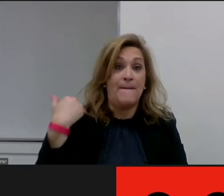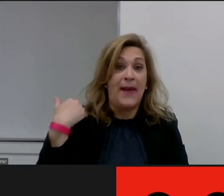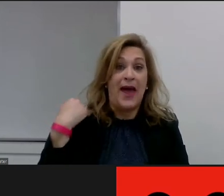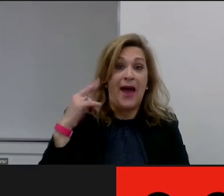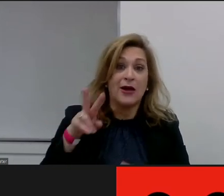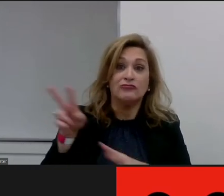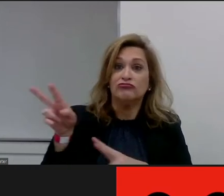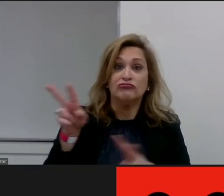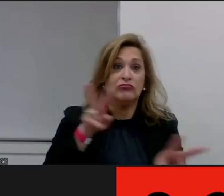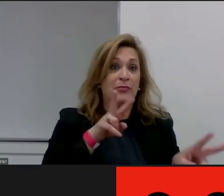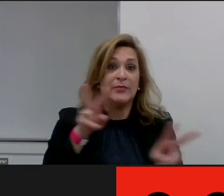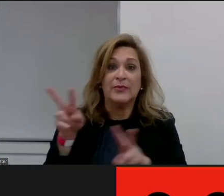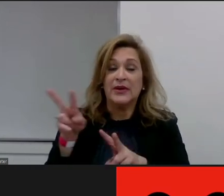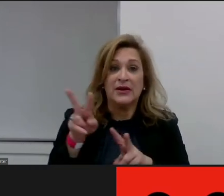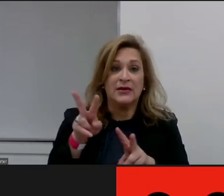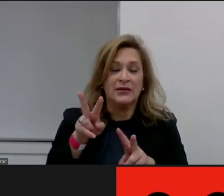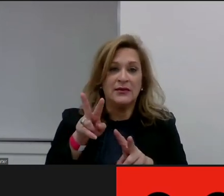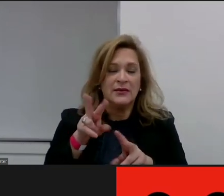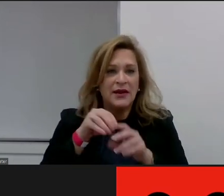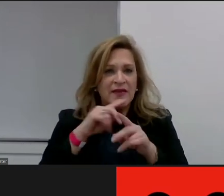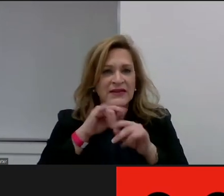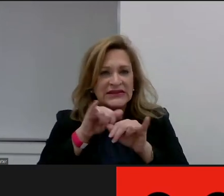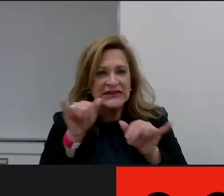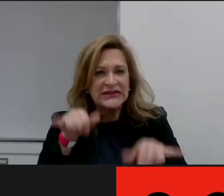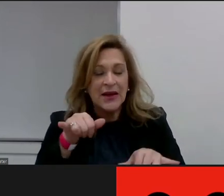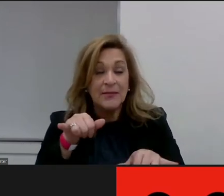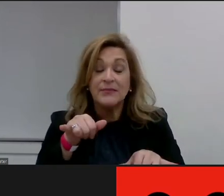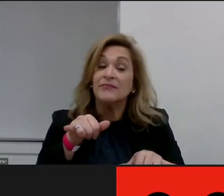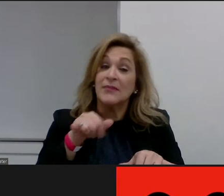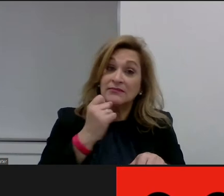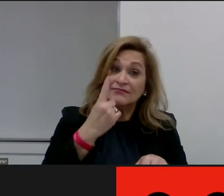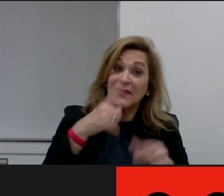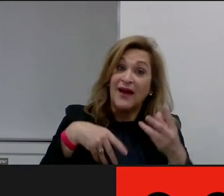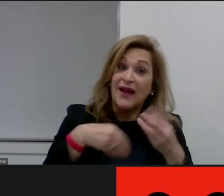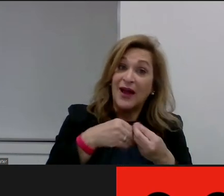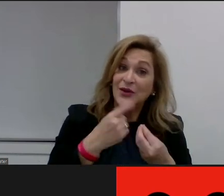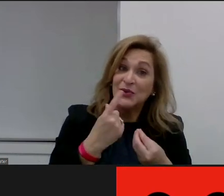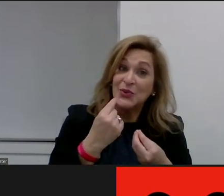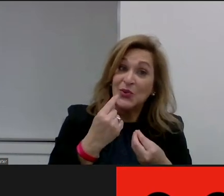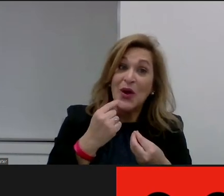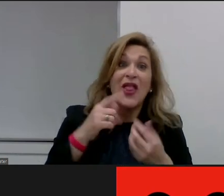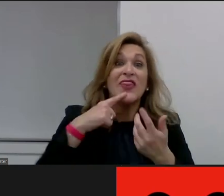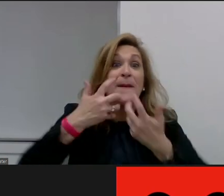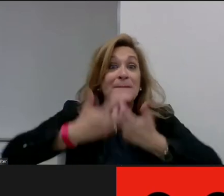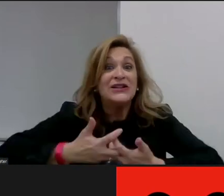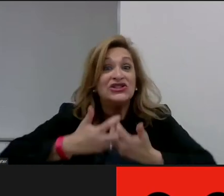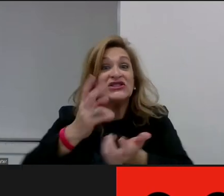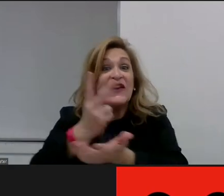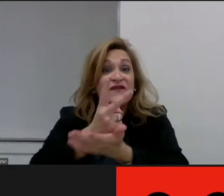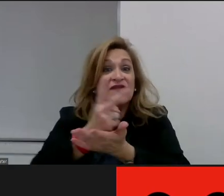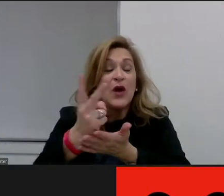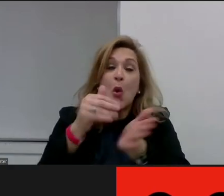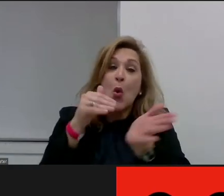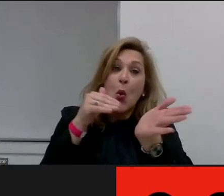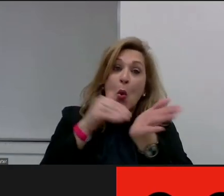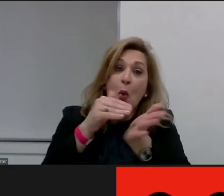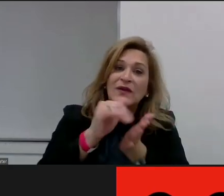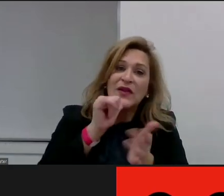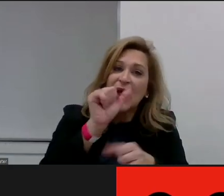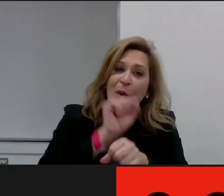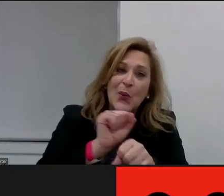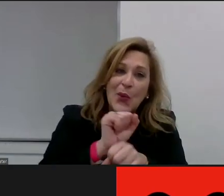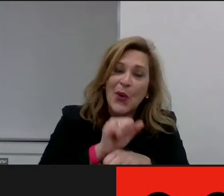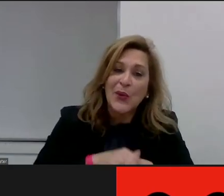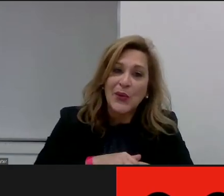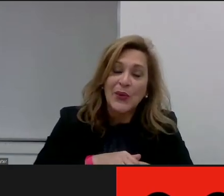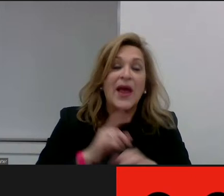the public while they're at systems, and not to even mention that the machines fail. They often do not work. And then